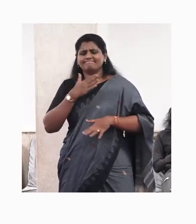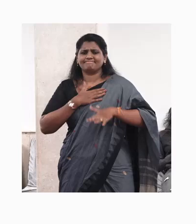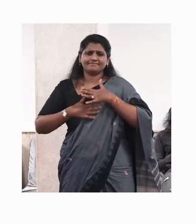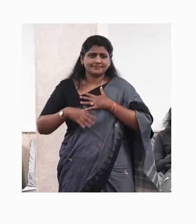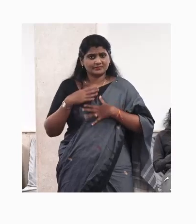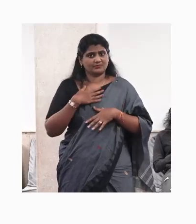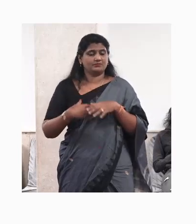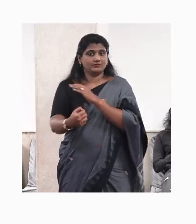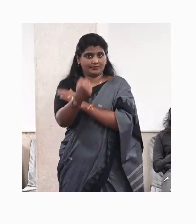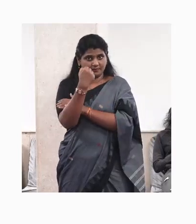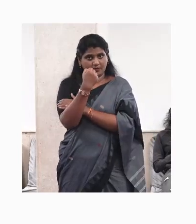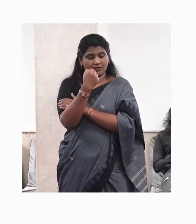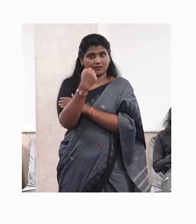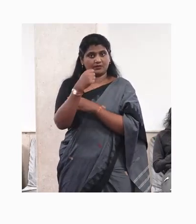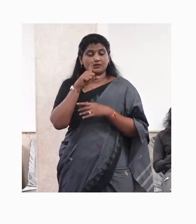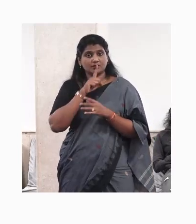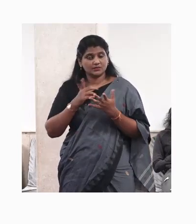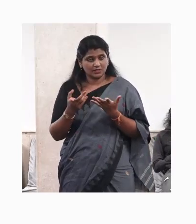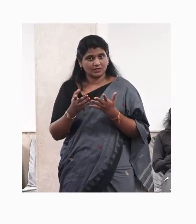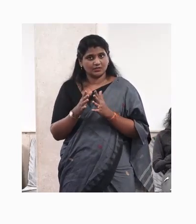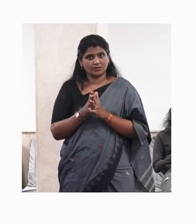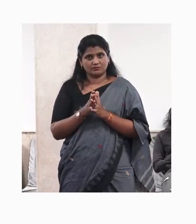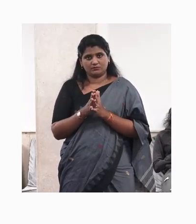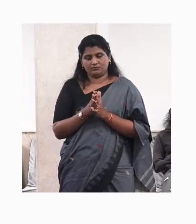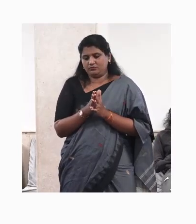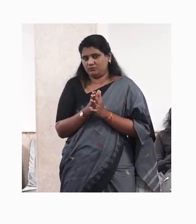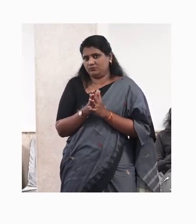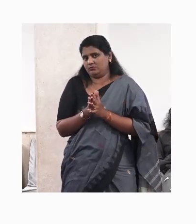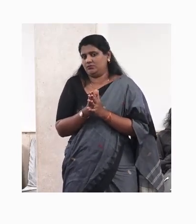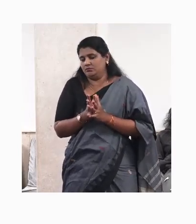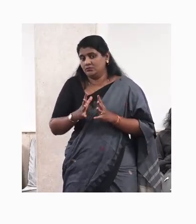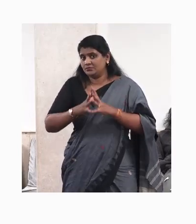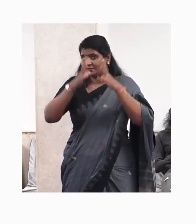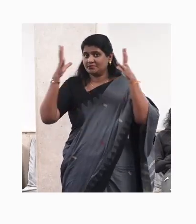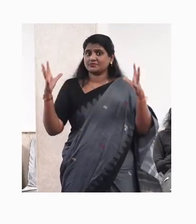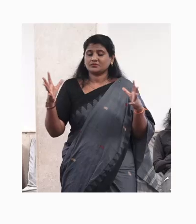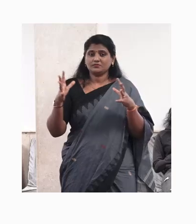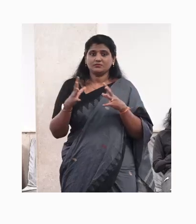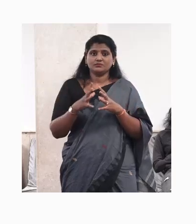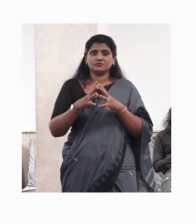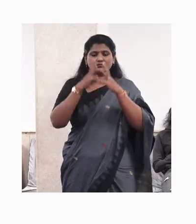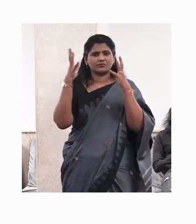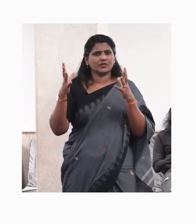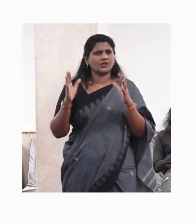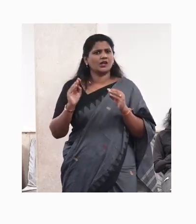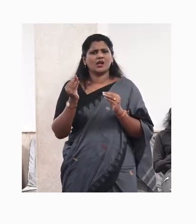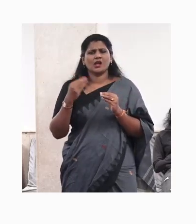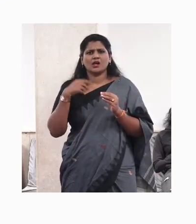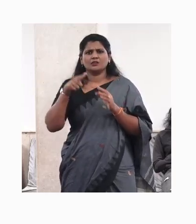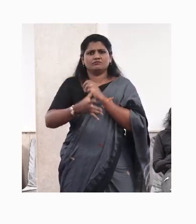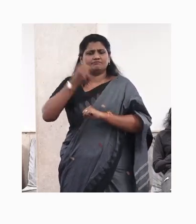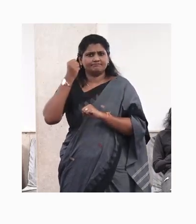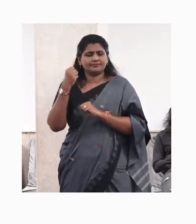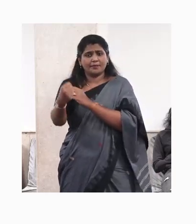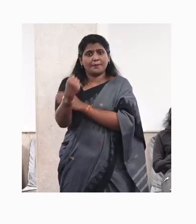and power in silence, and allows for you to intuitively also somehow recognize the